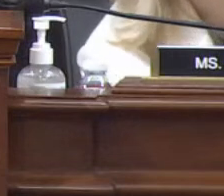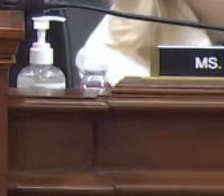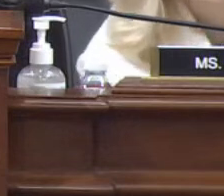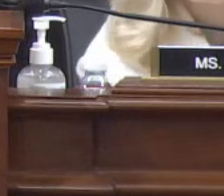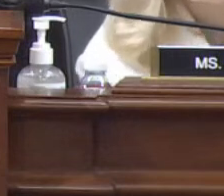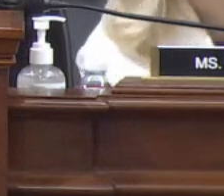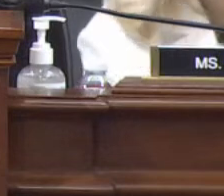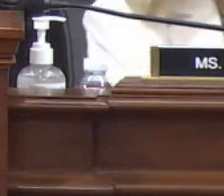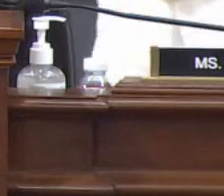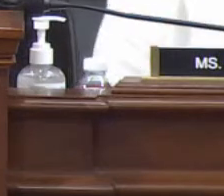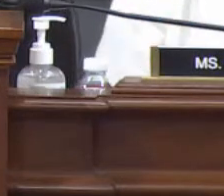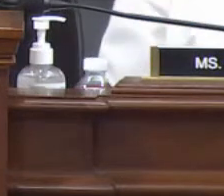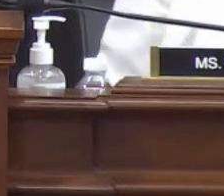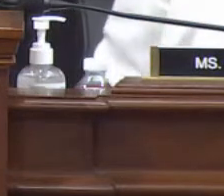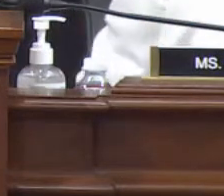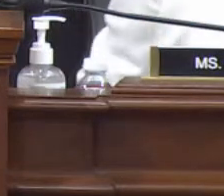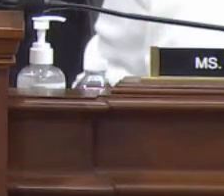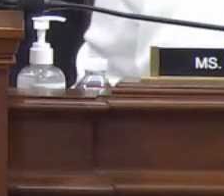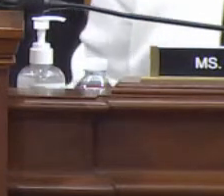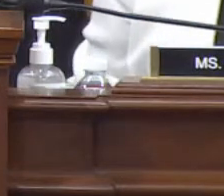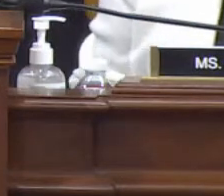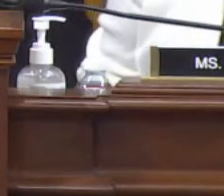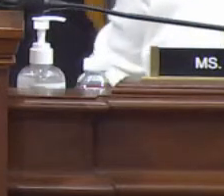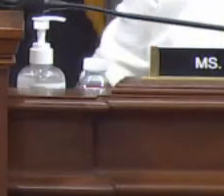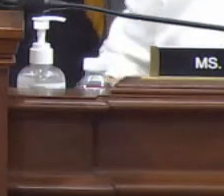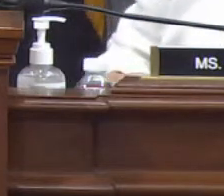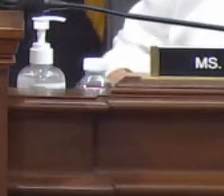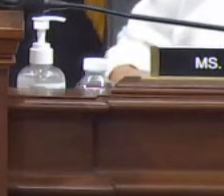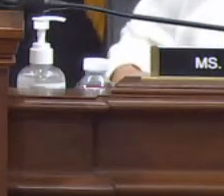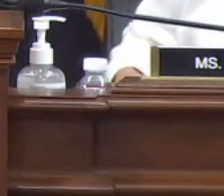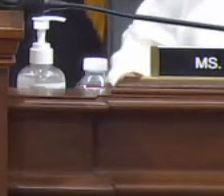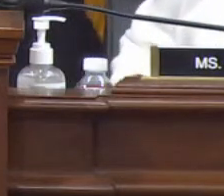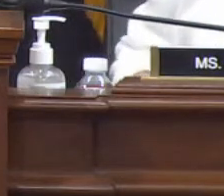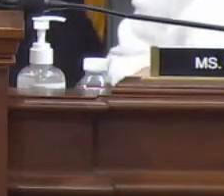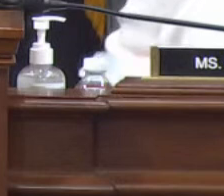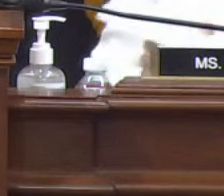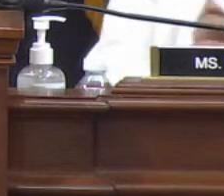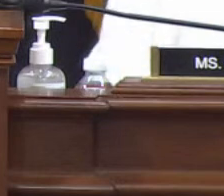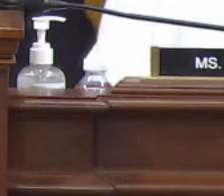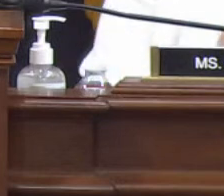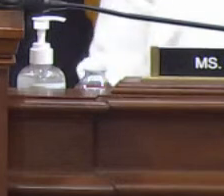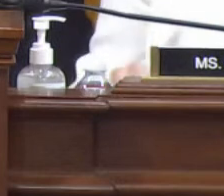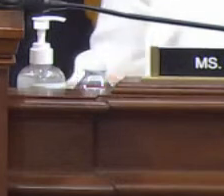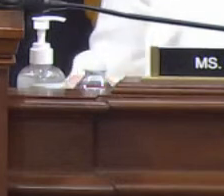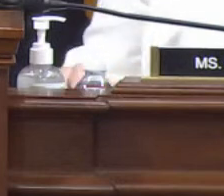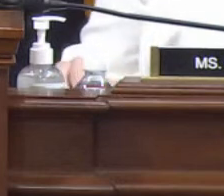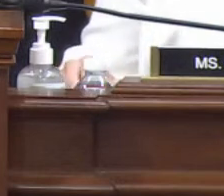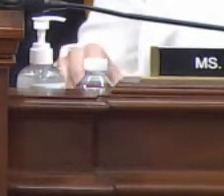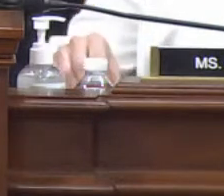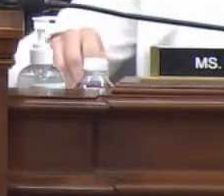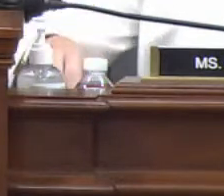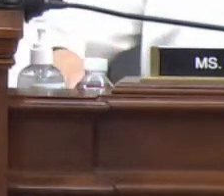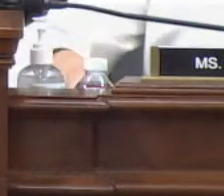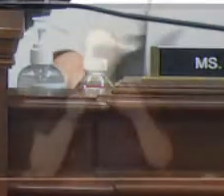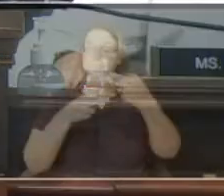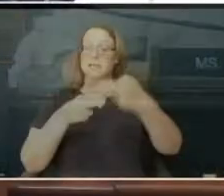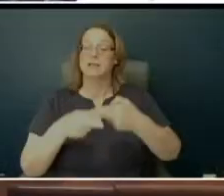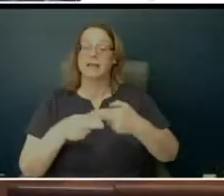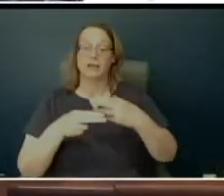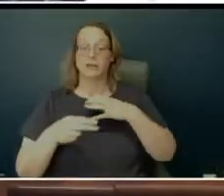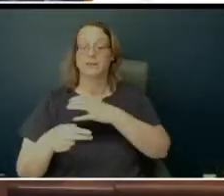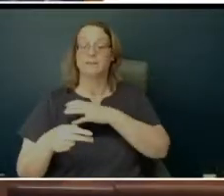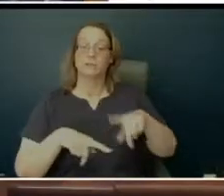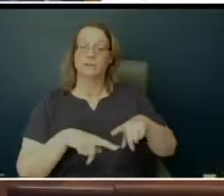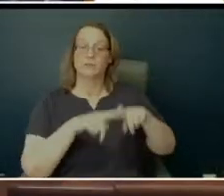Without objection, the chair is authorized to declare the committee in recess at any point. Pursuant to House Deposition